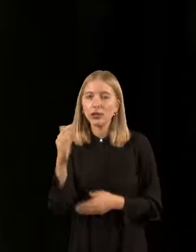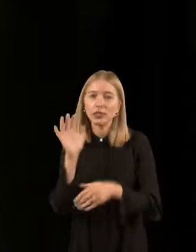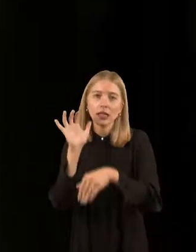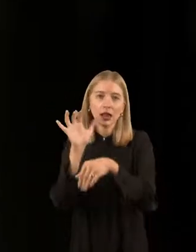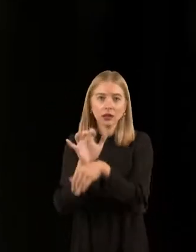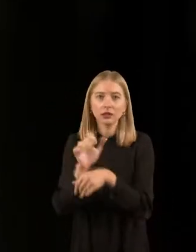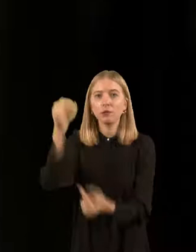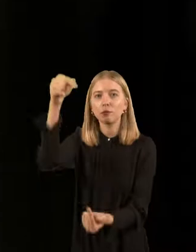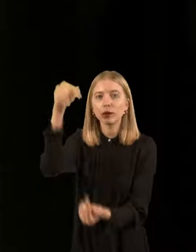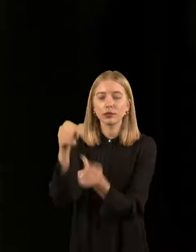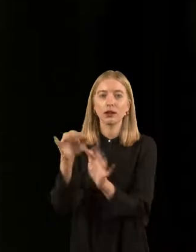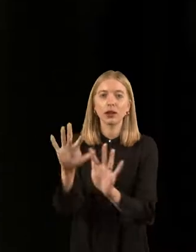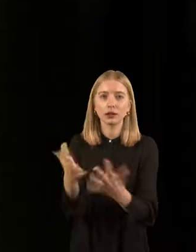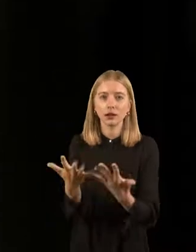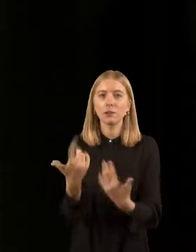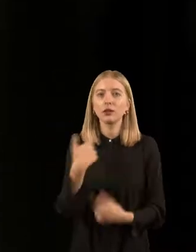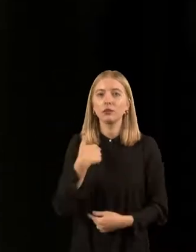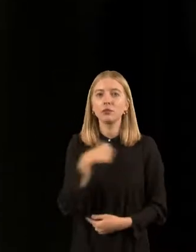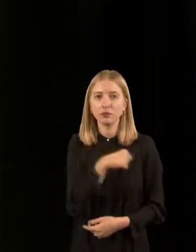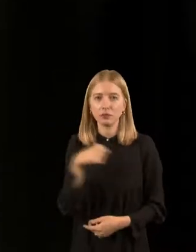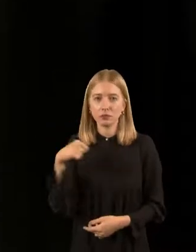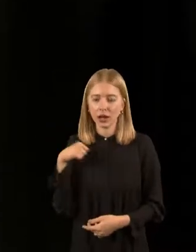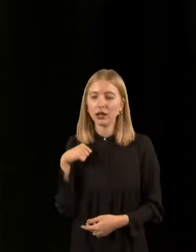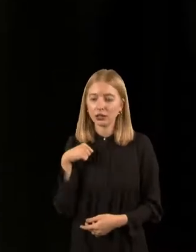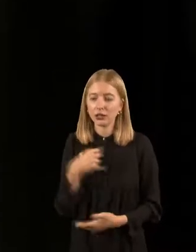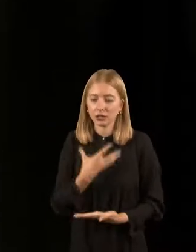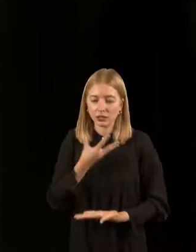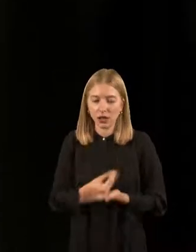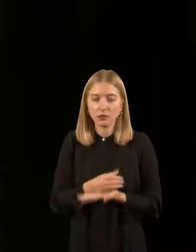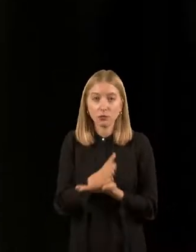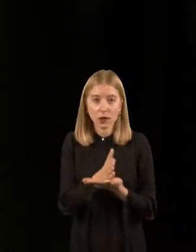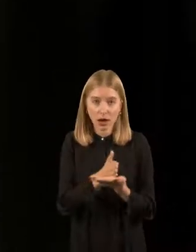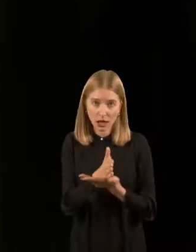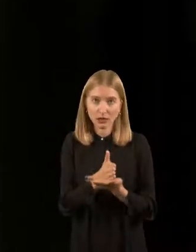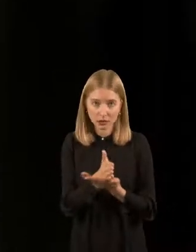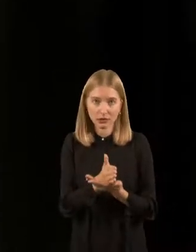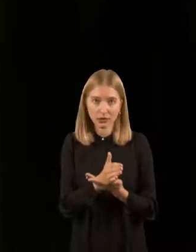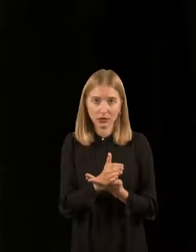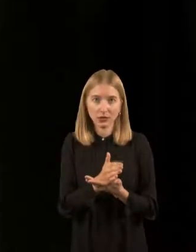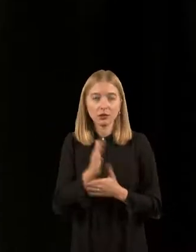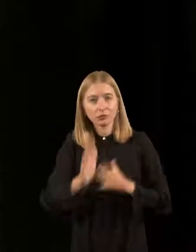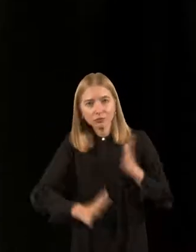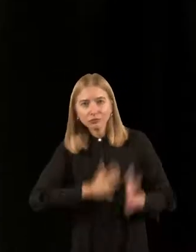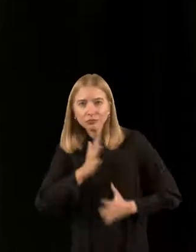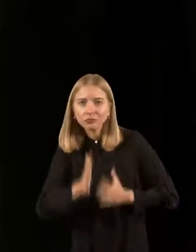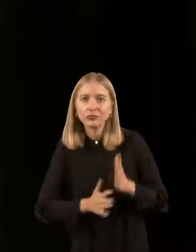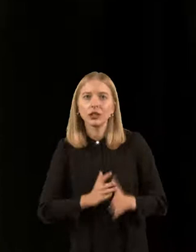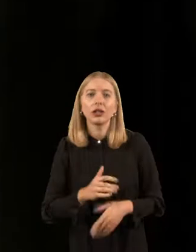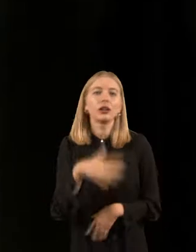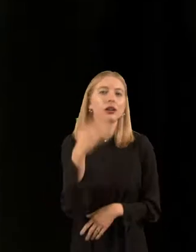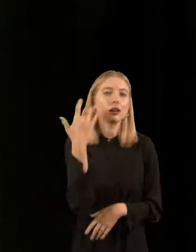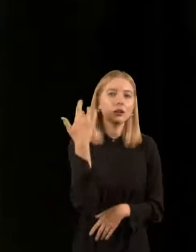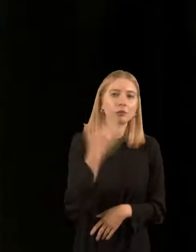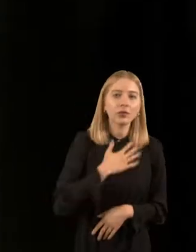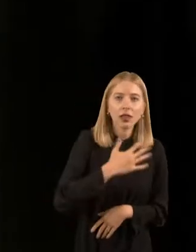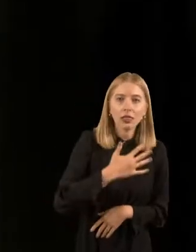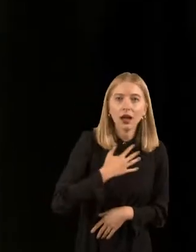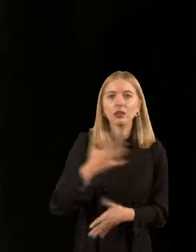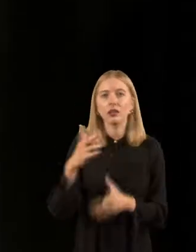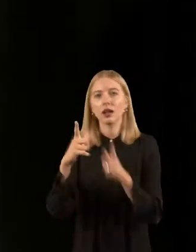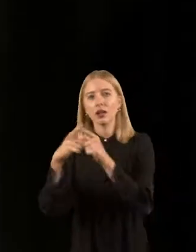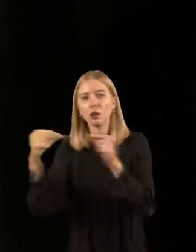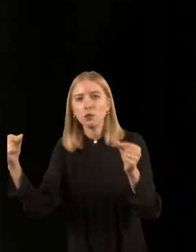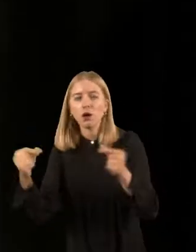Now we have new responsibilities, and we have already